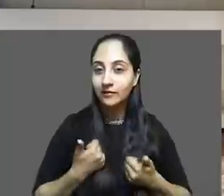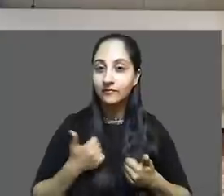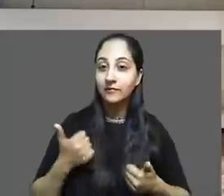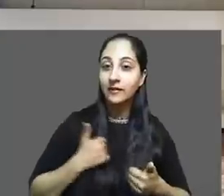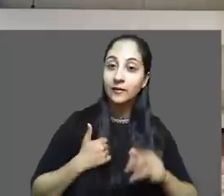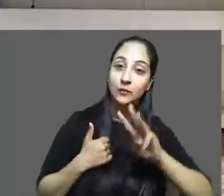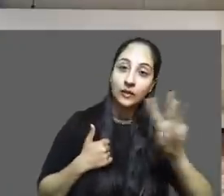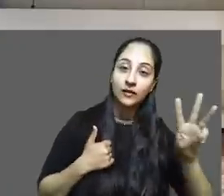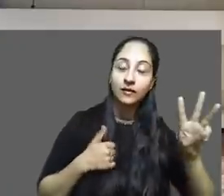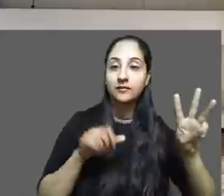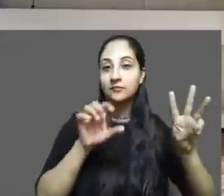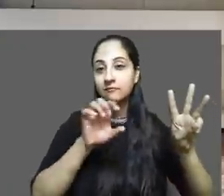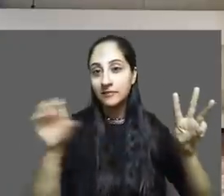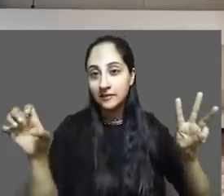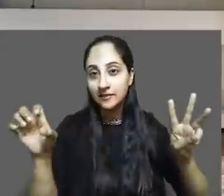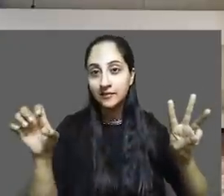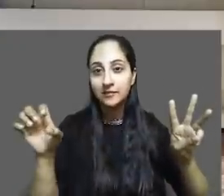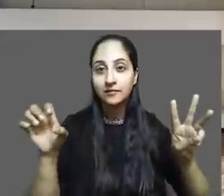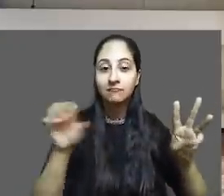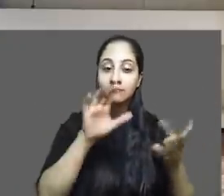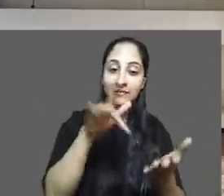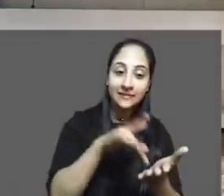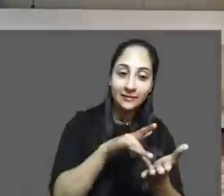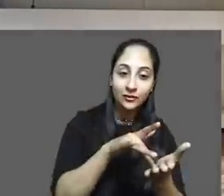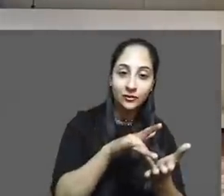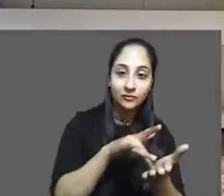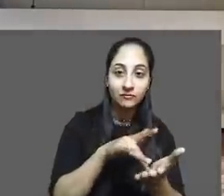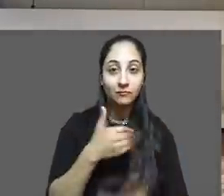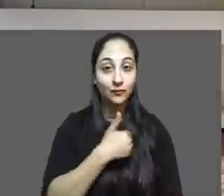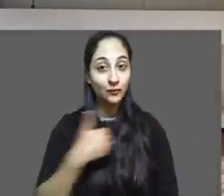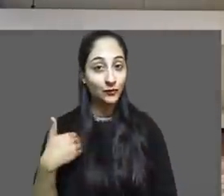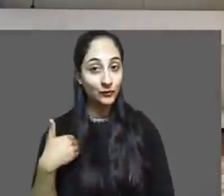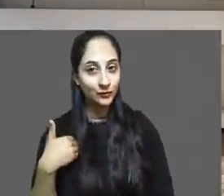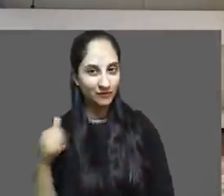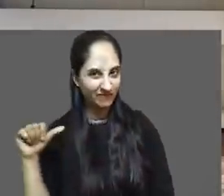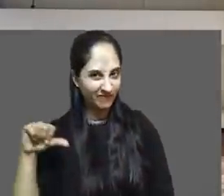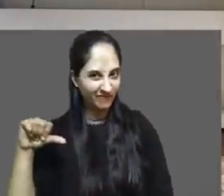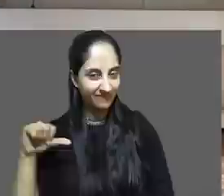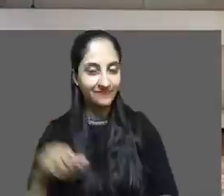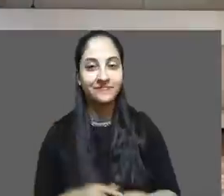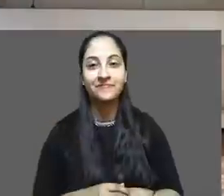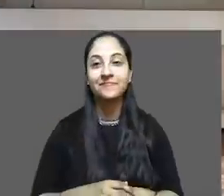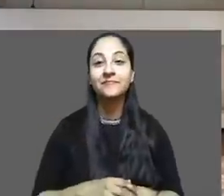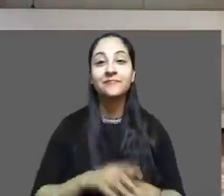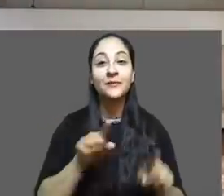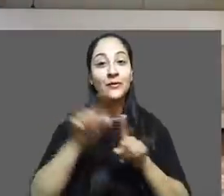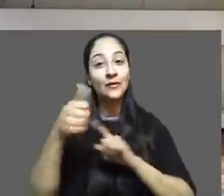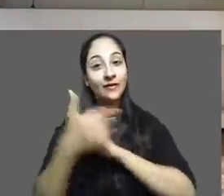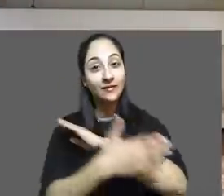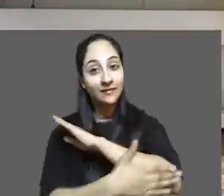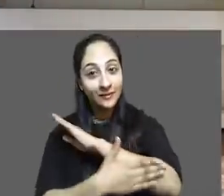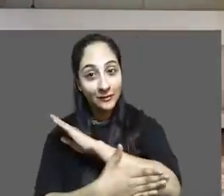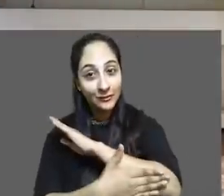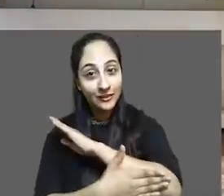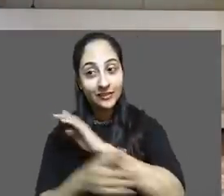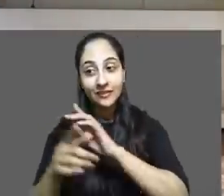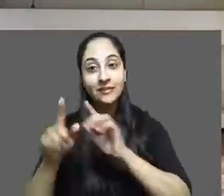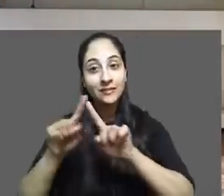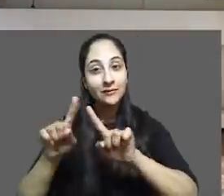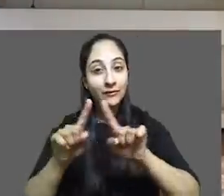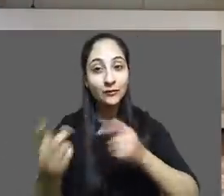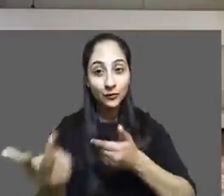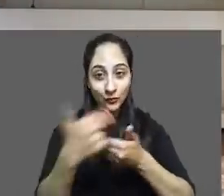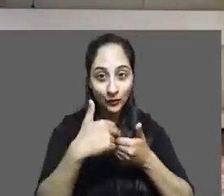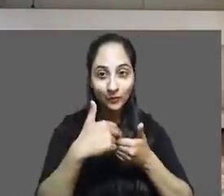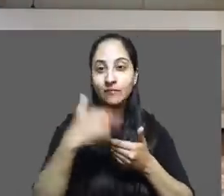place some people like called Toronto, welcome to tonight's program. And yes, of course, welcome to all of you across the world as well. We know